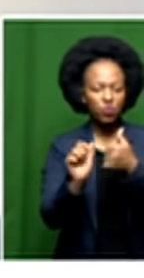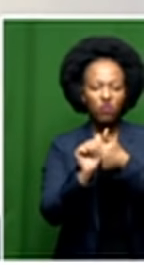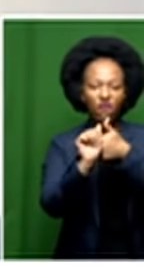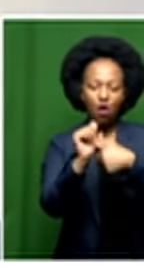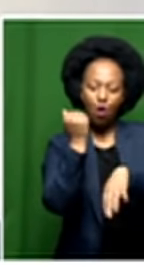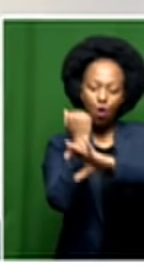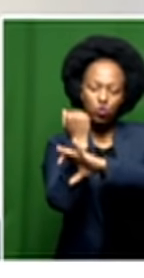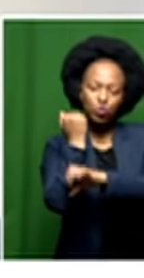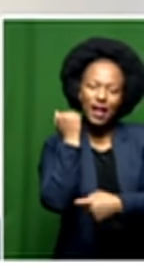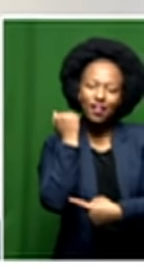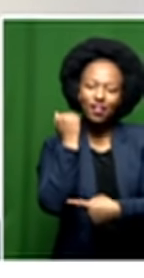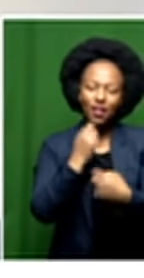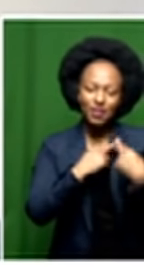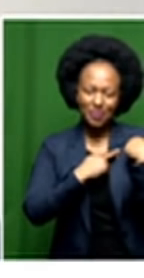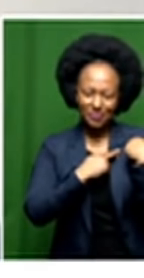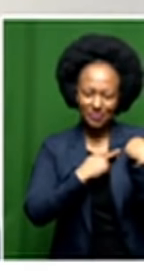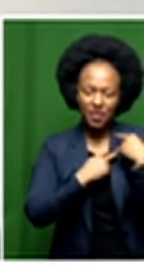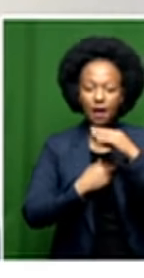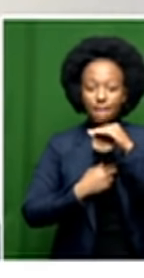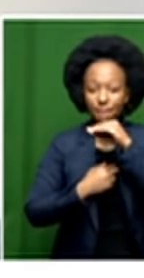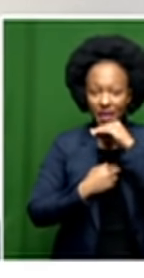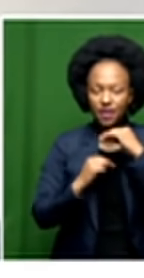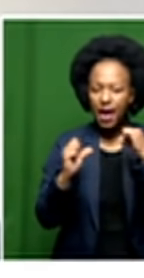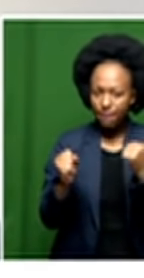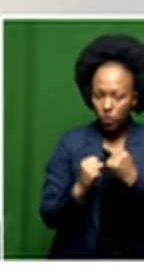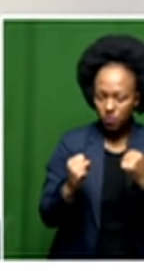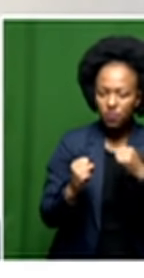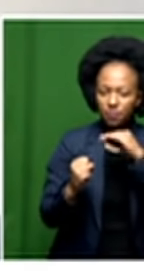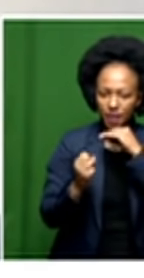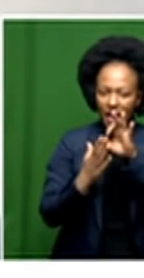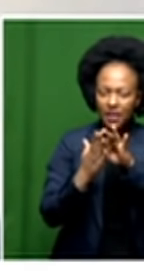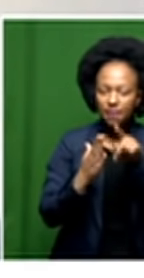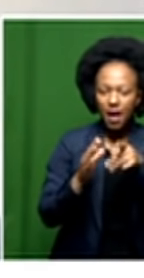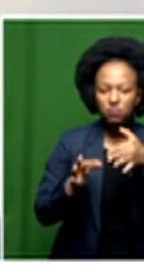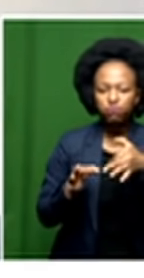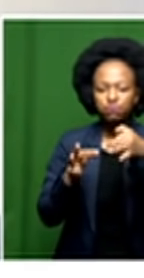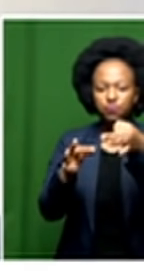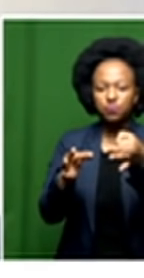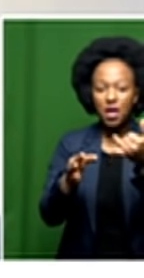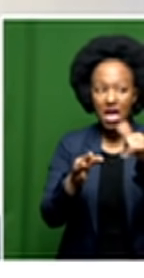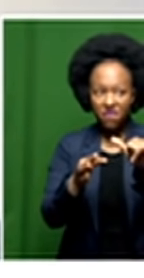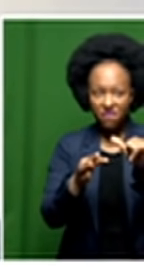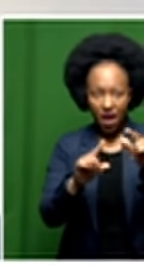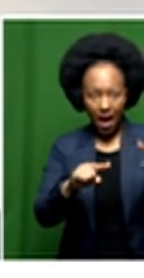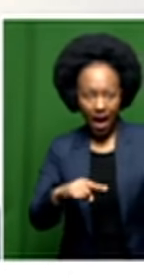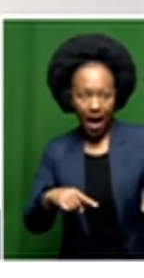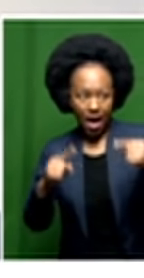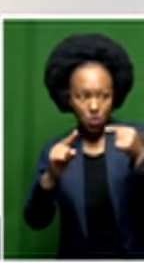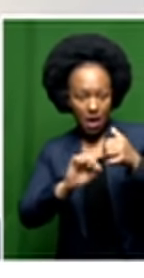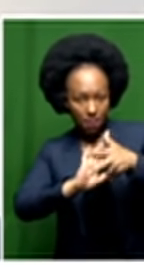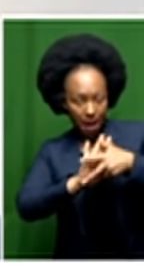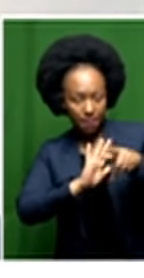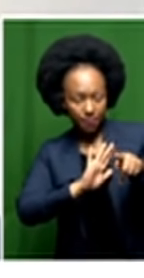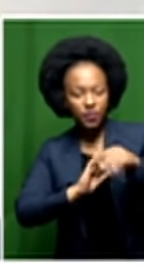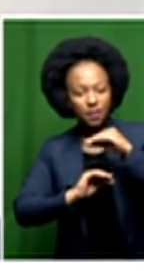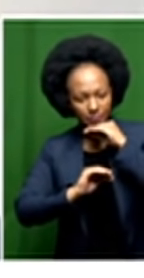constitutional obligation. And that impossibility means that the elections should be postponed. So if it upholds that argument, it has no choice